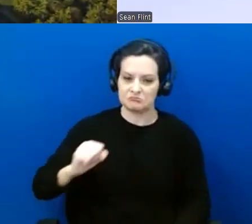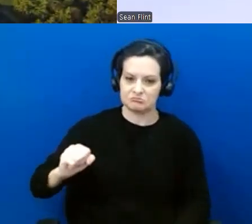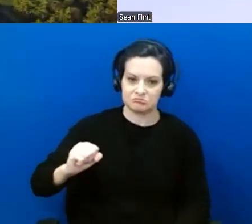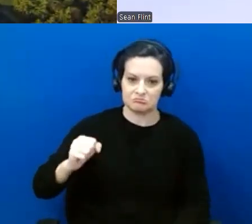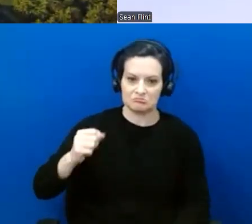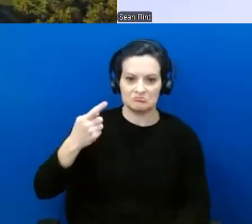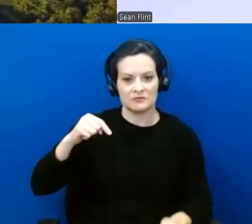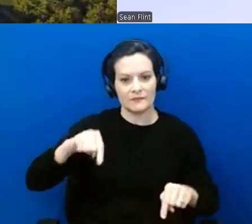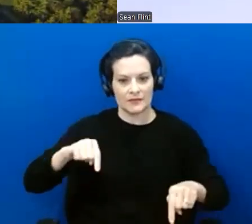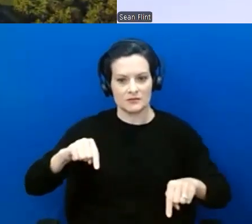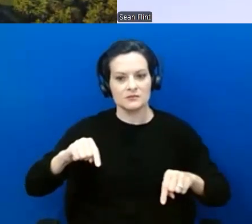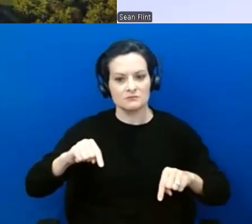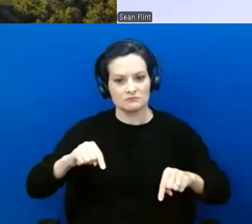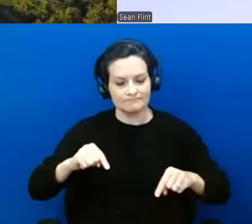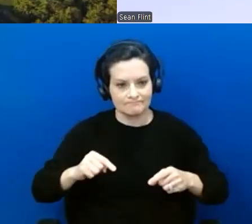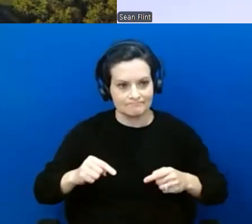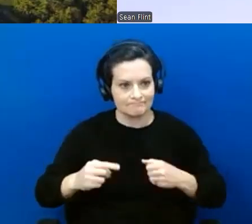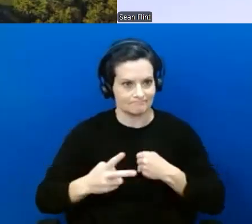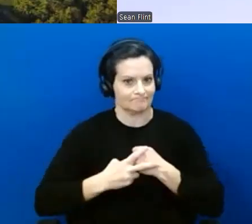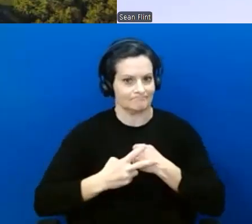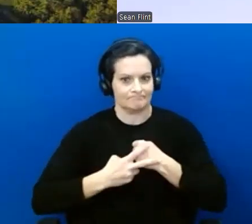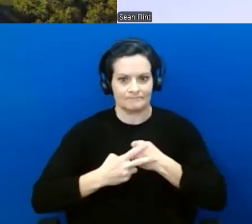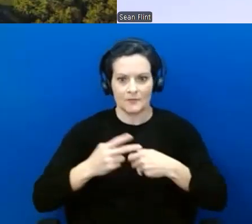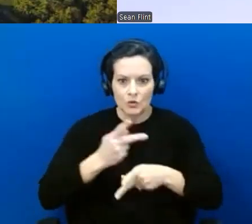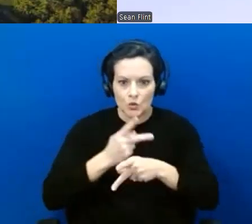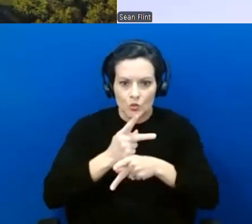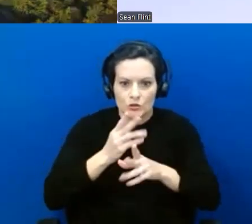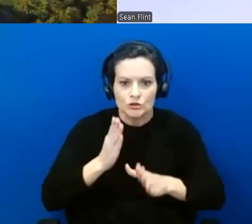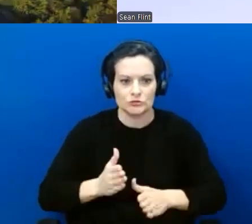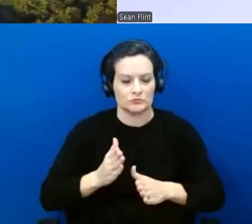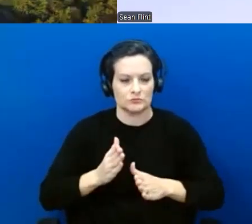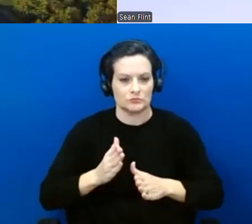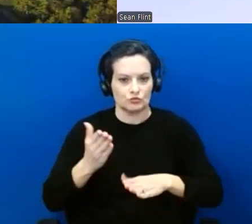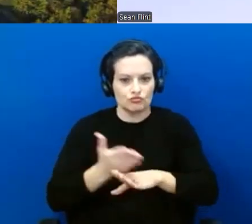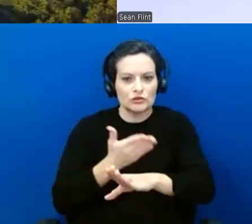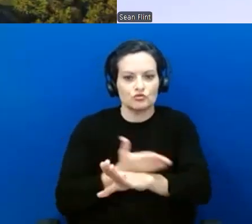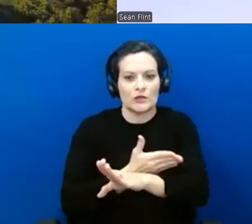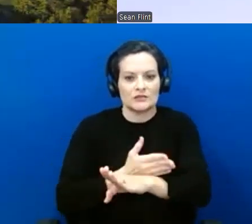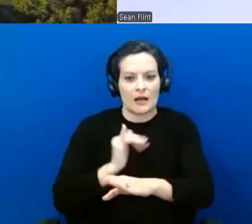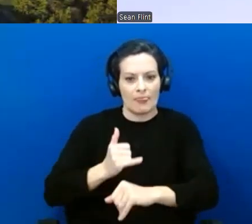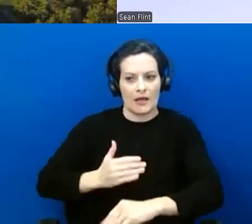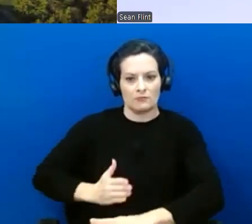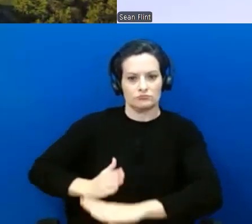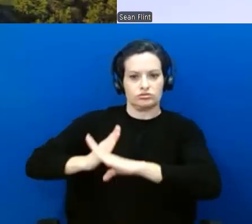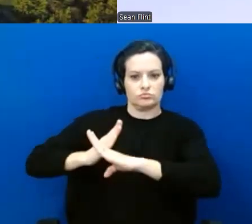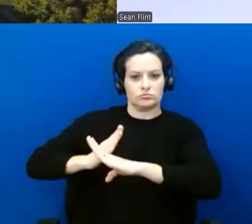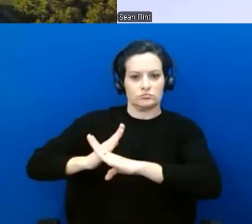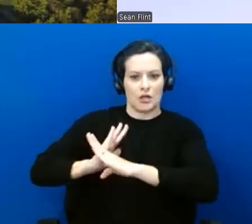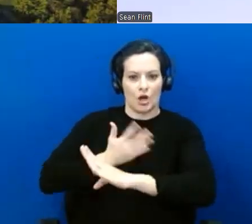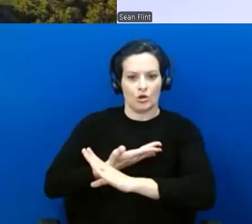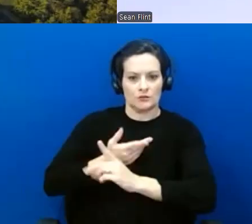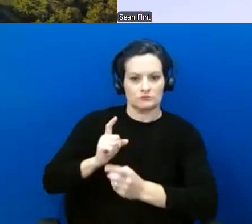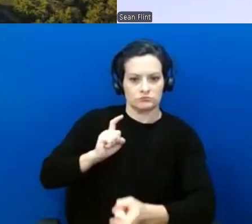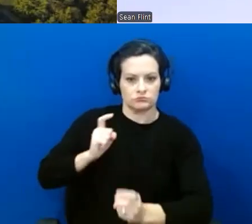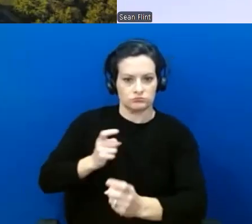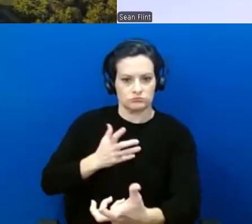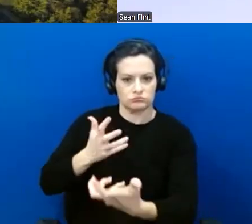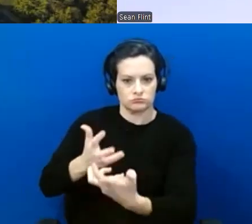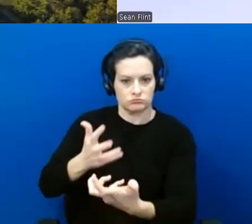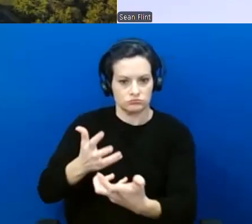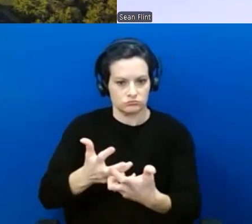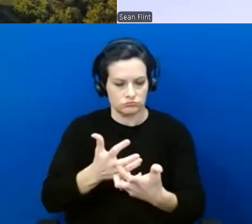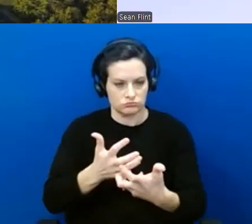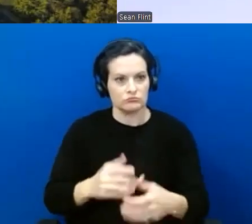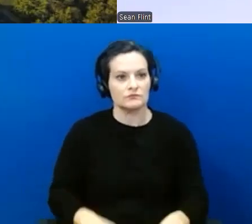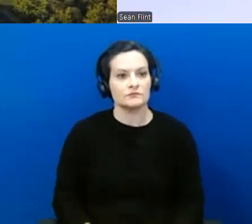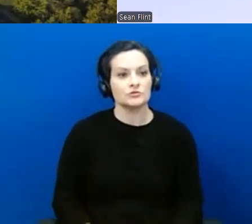ecosystem stewardship, restoration is a barrier to adaptation. And so a really important part of how we plan for these